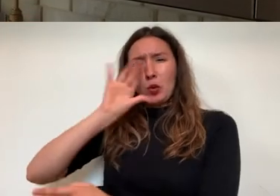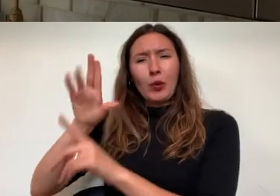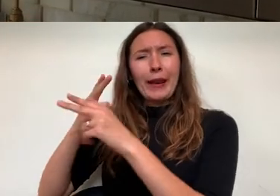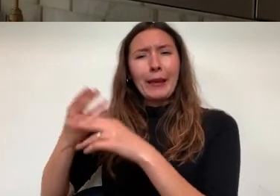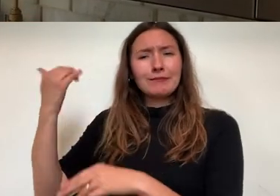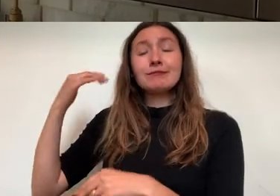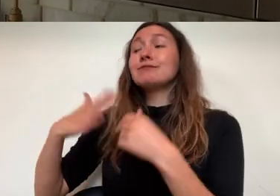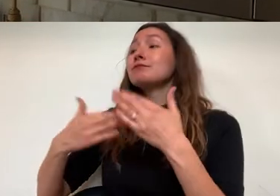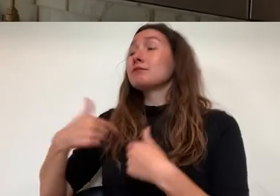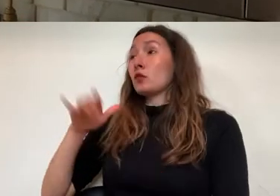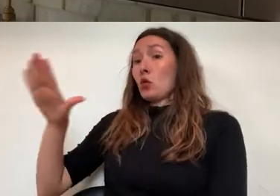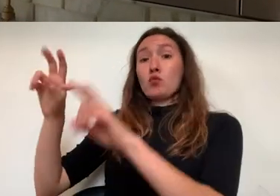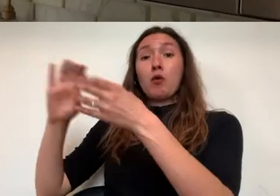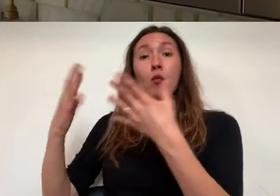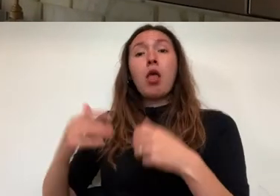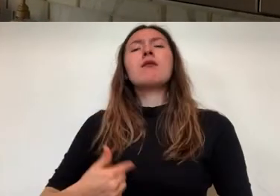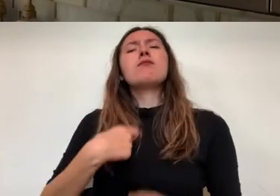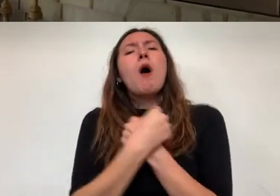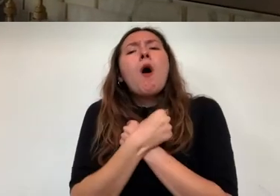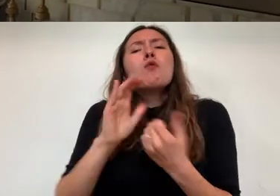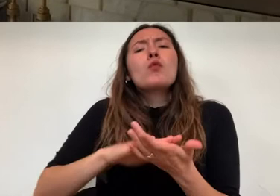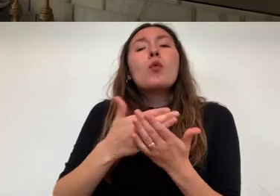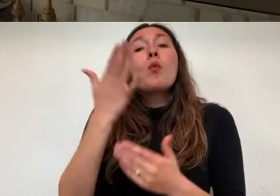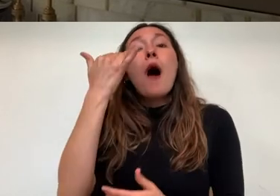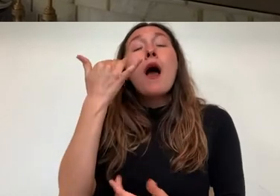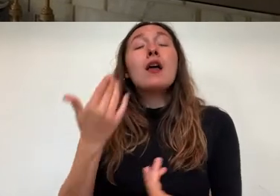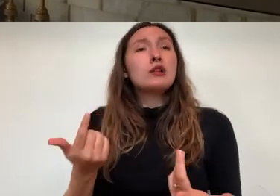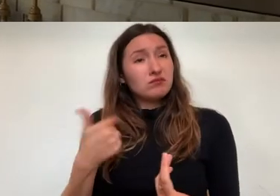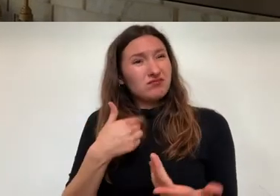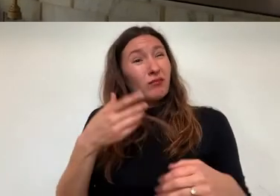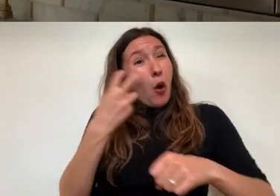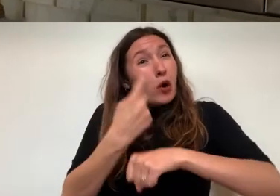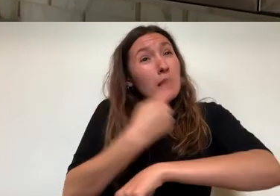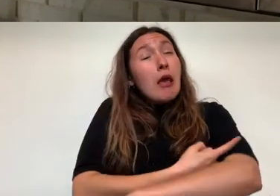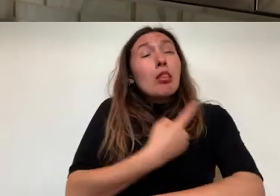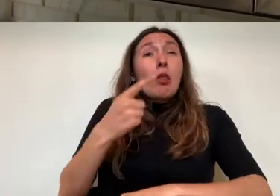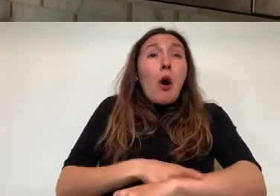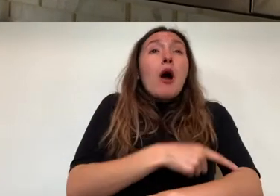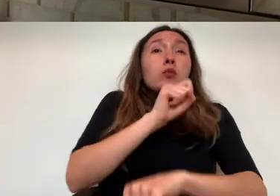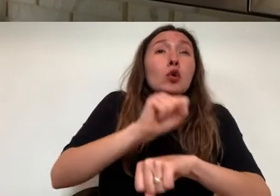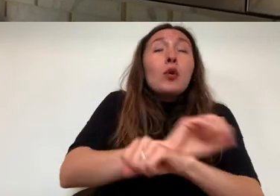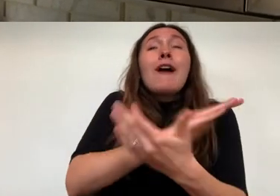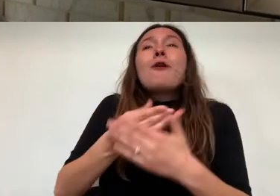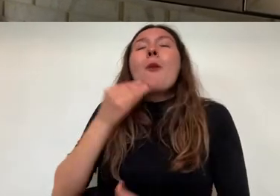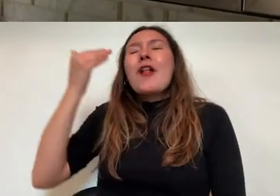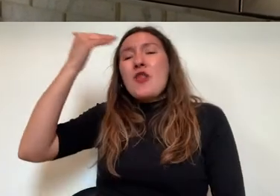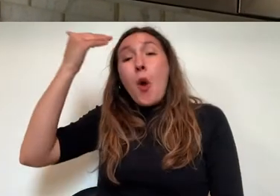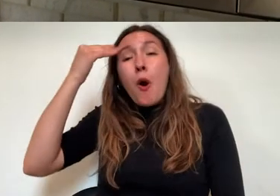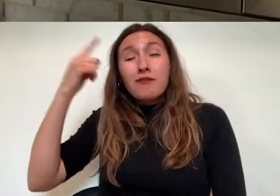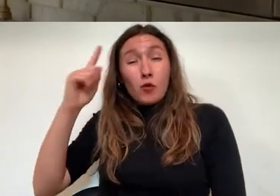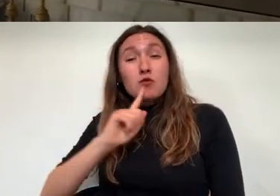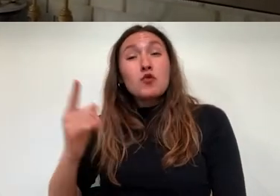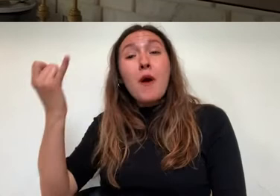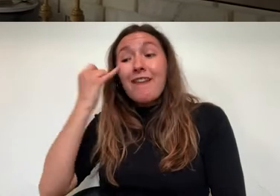But what I love about cooking is that after a hard day, there's something comforting about the fact that if you melt butter and add flour